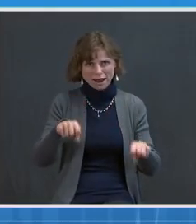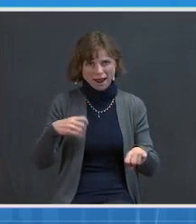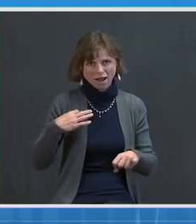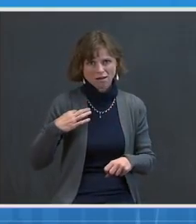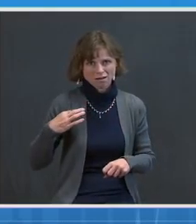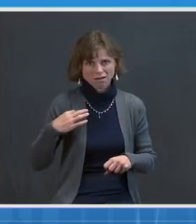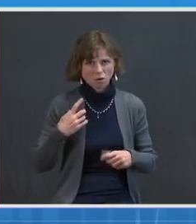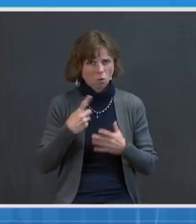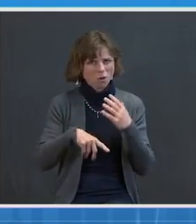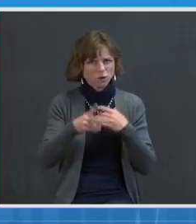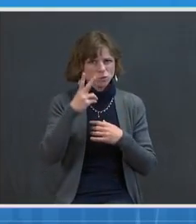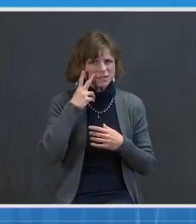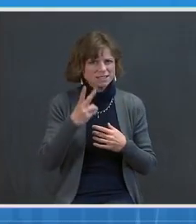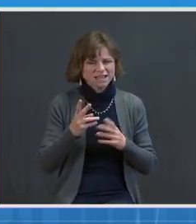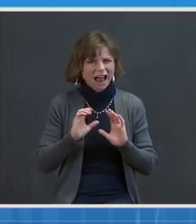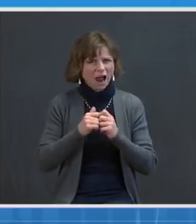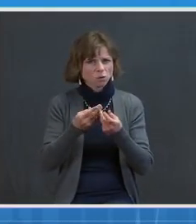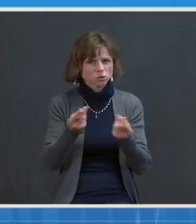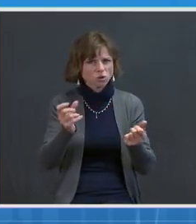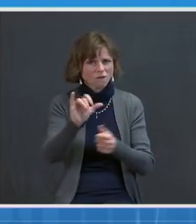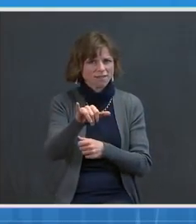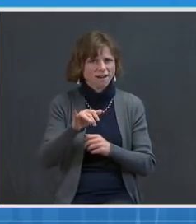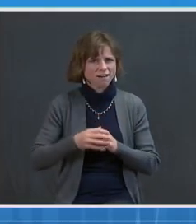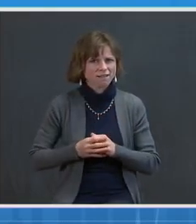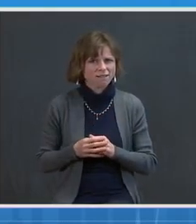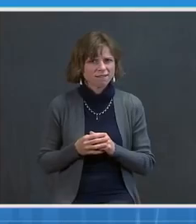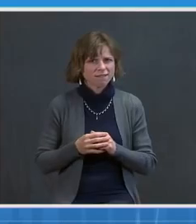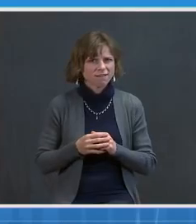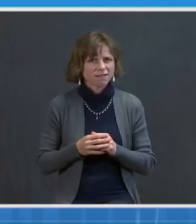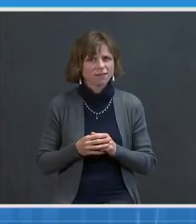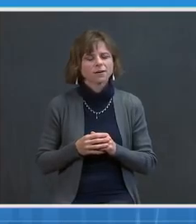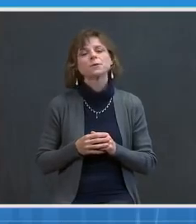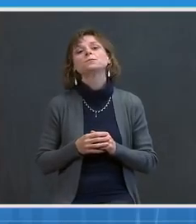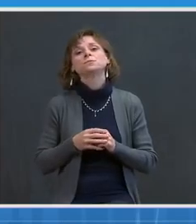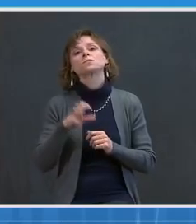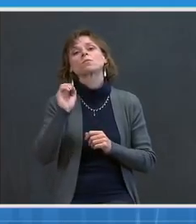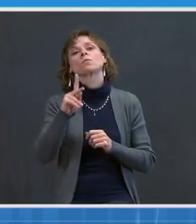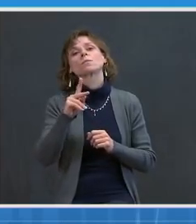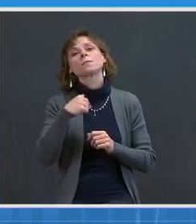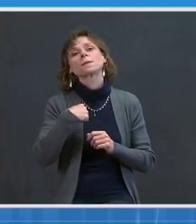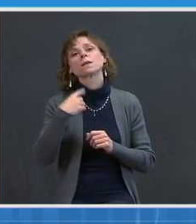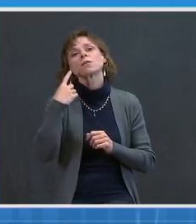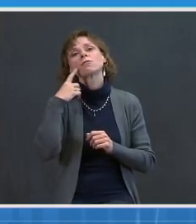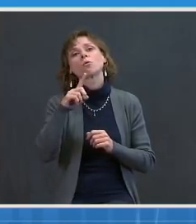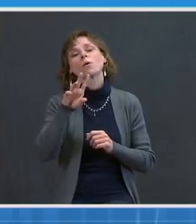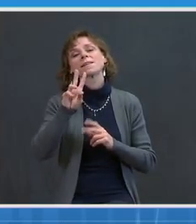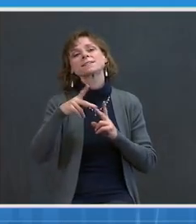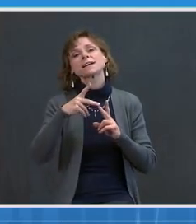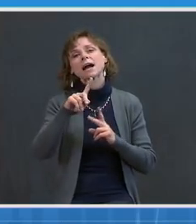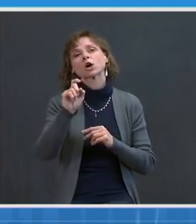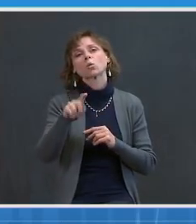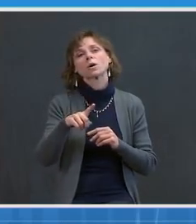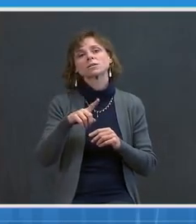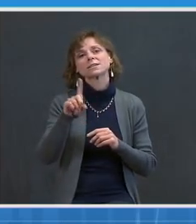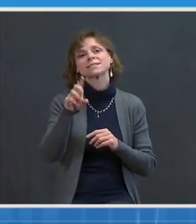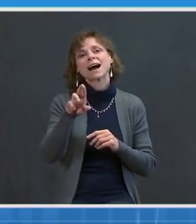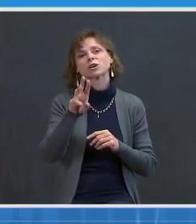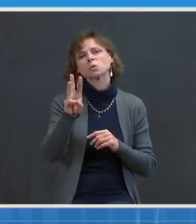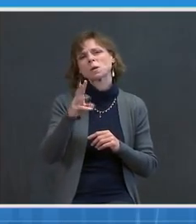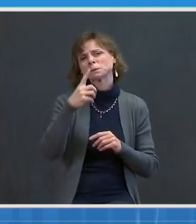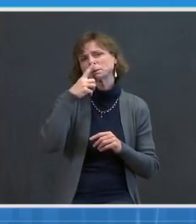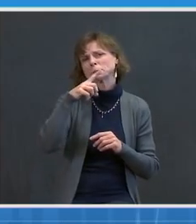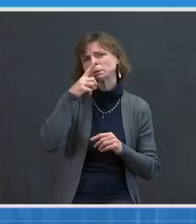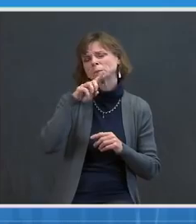course what you're doing to try to address that. Sure. And maybe for your second question, I'll also invite Dr. Walensky to add a